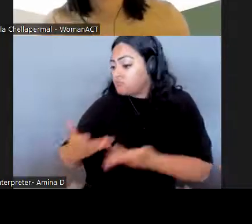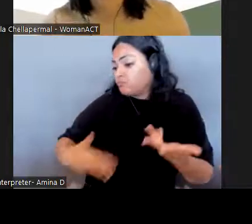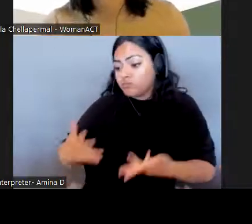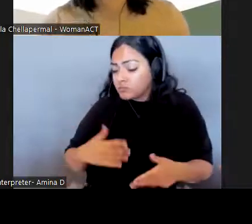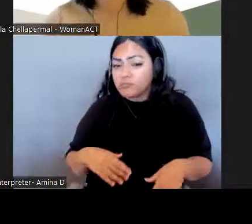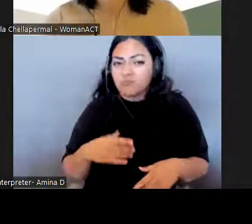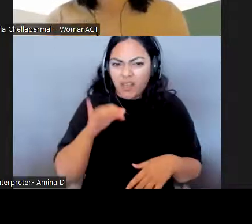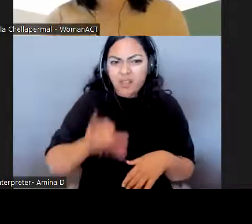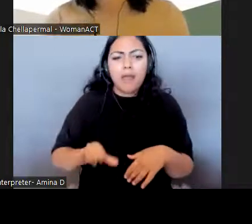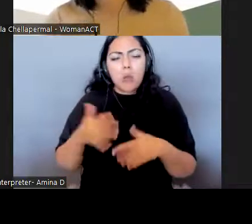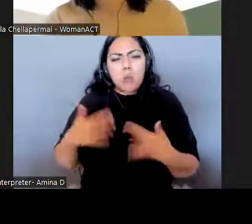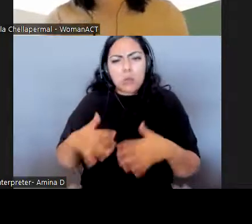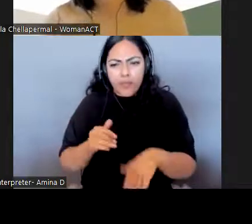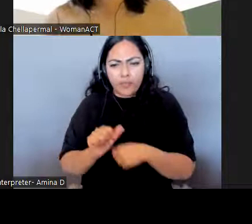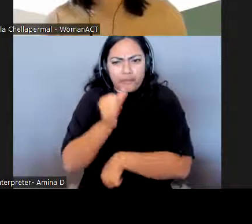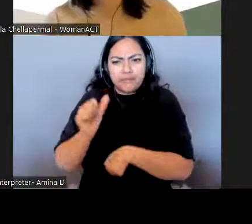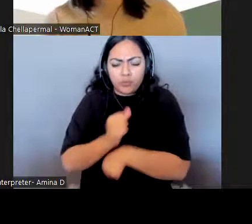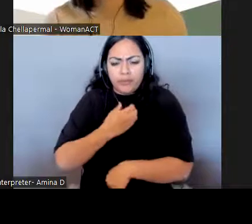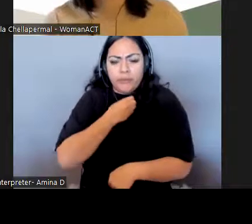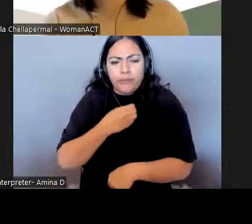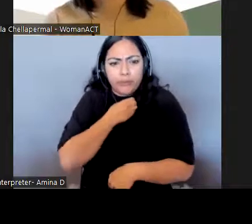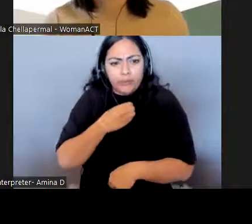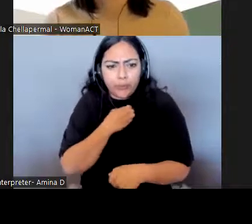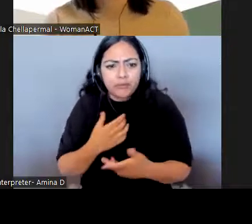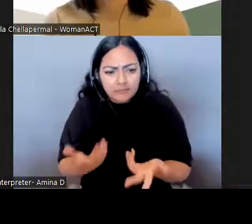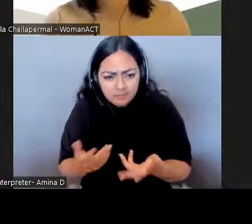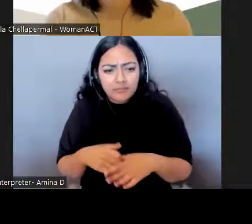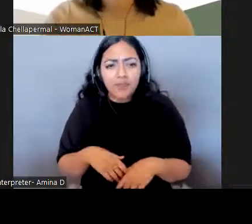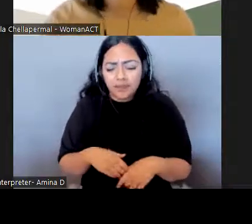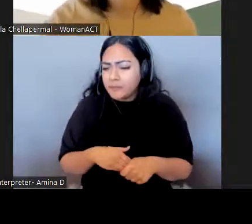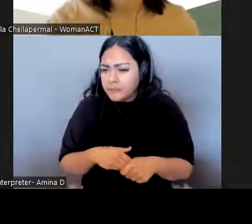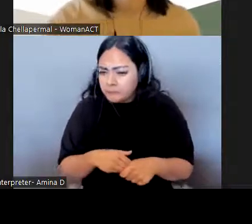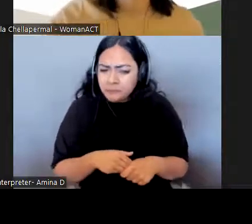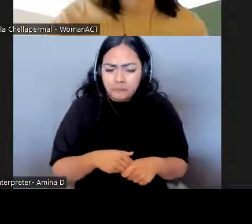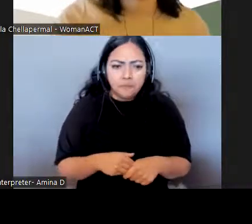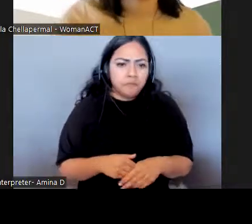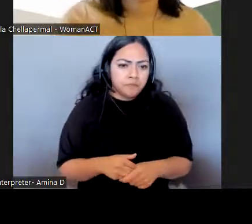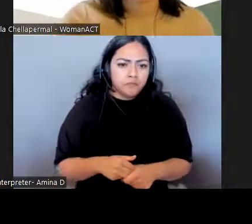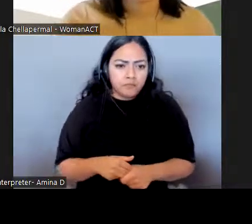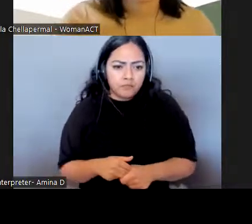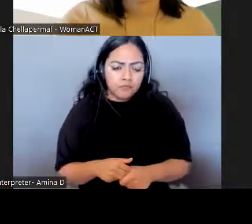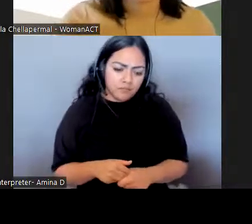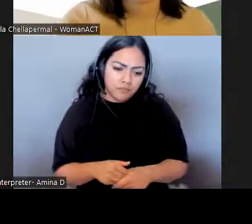abuse. So that could, again, be a risk of violence or threats.